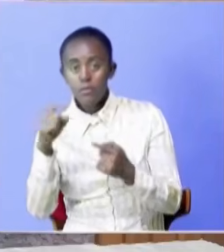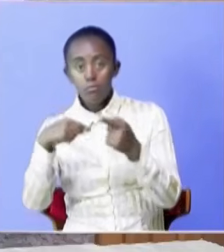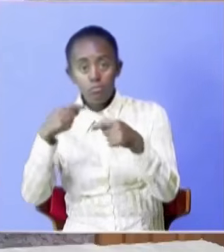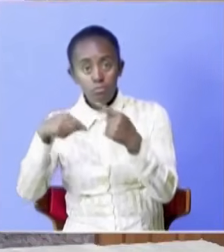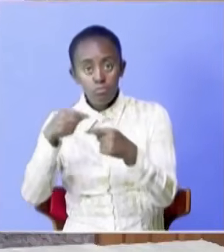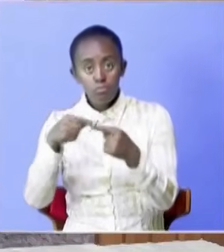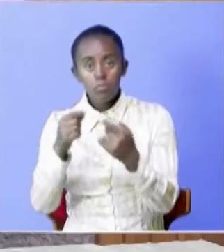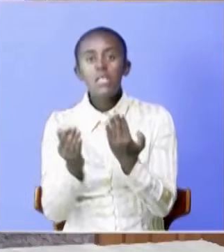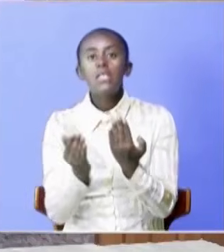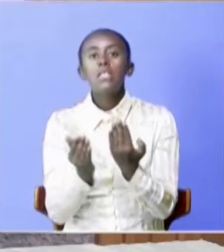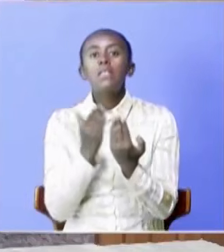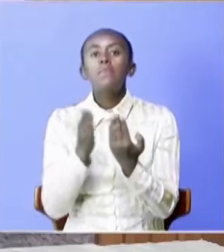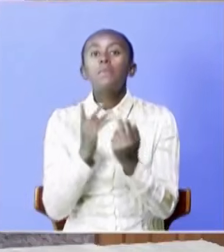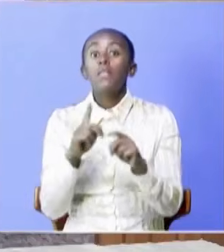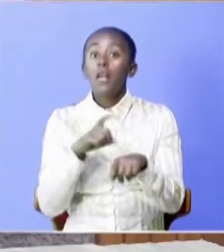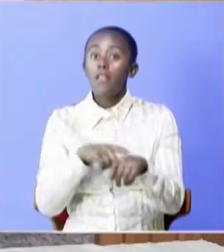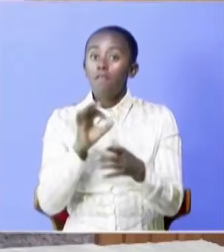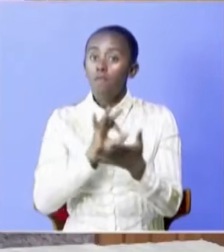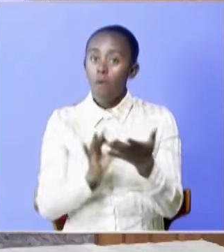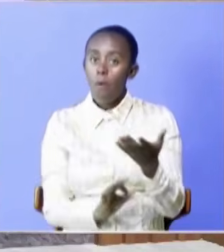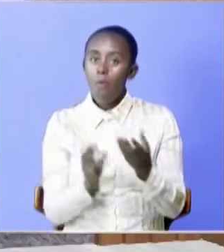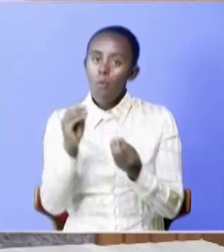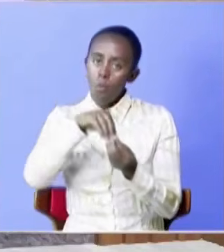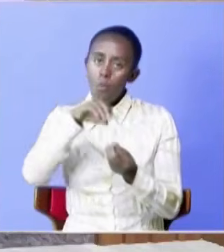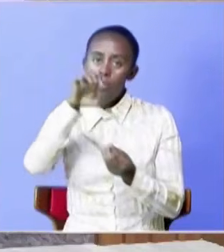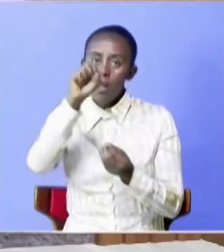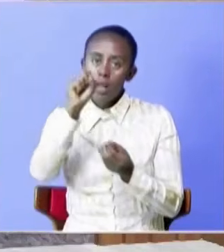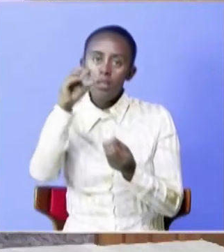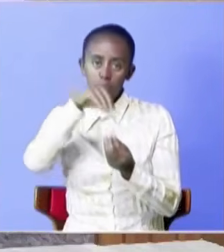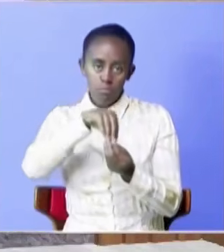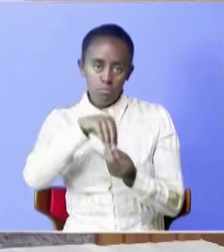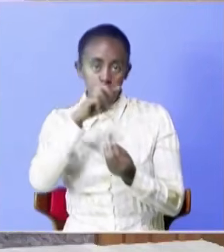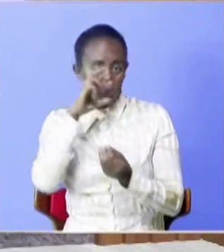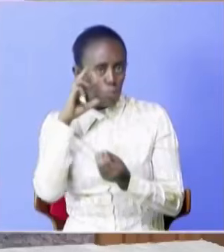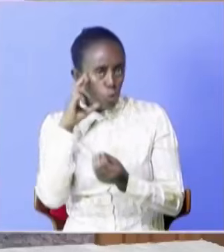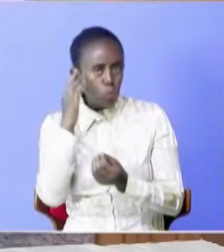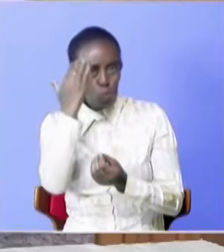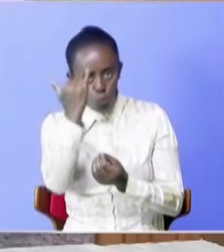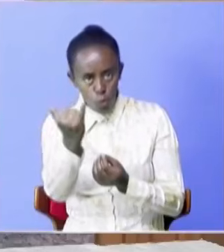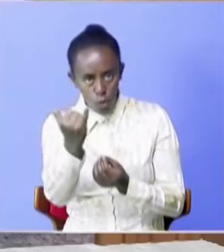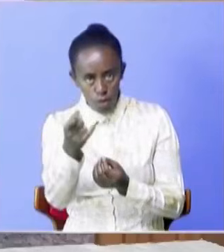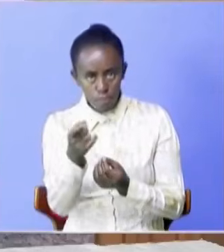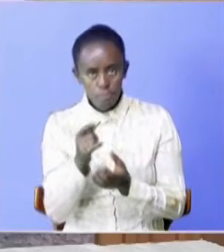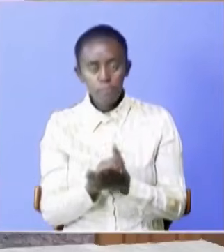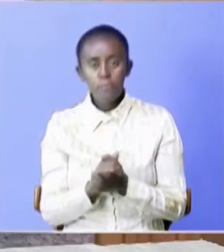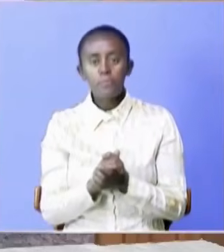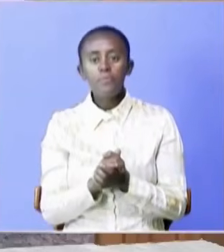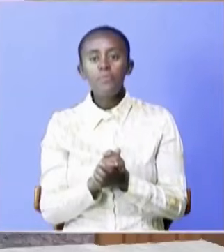in its simple present form. We added es here because